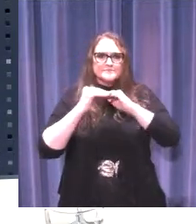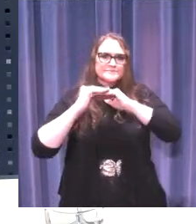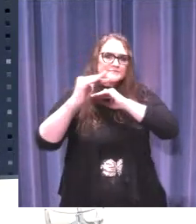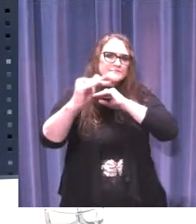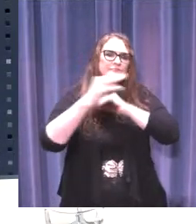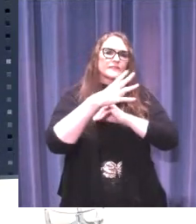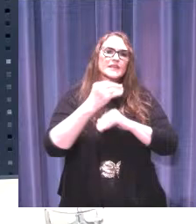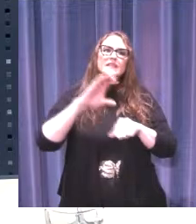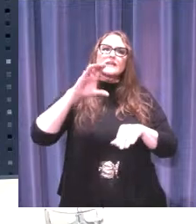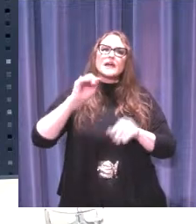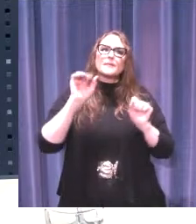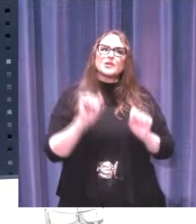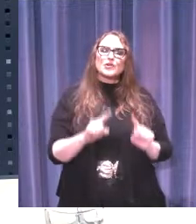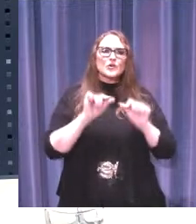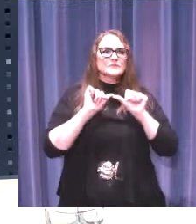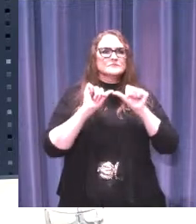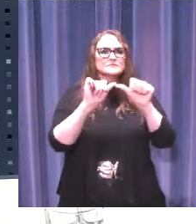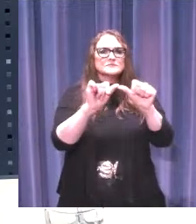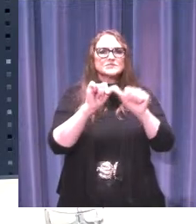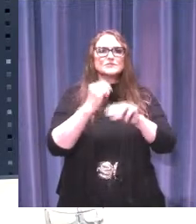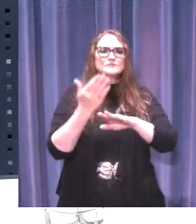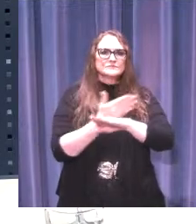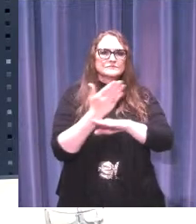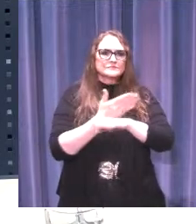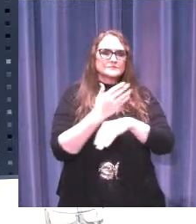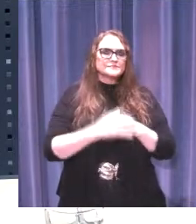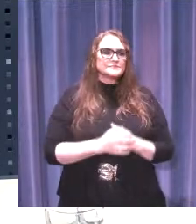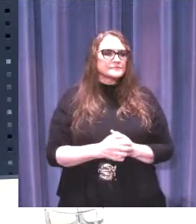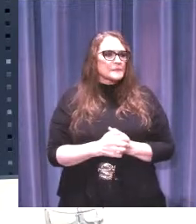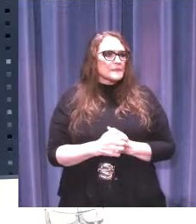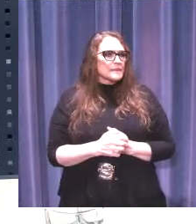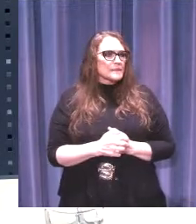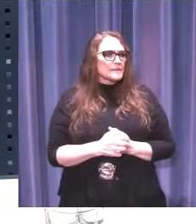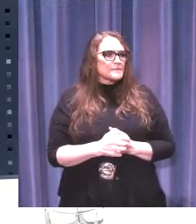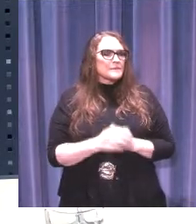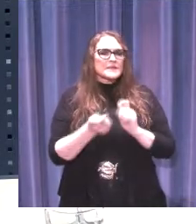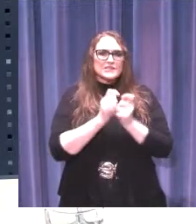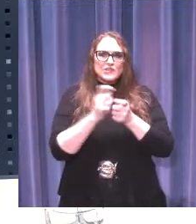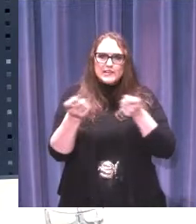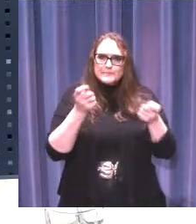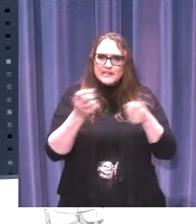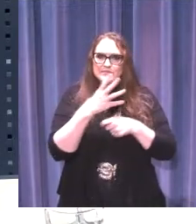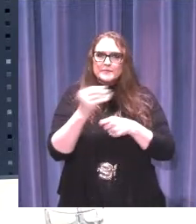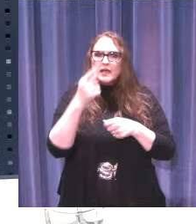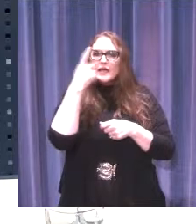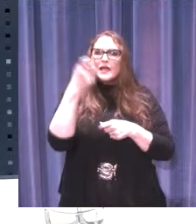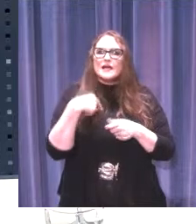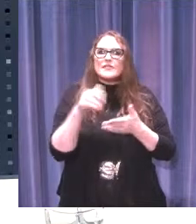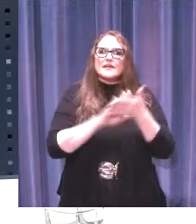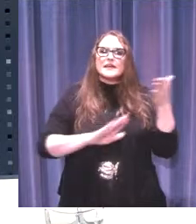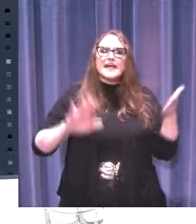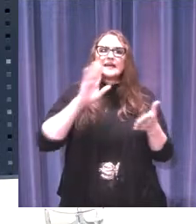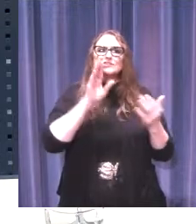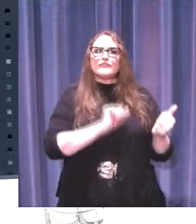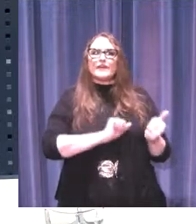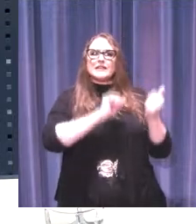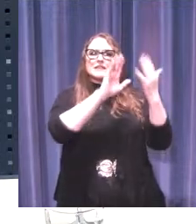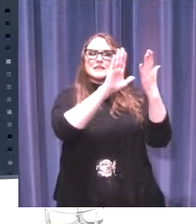the company was able to stay afloat. So change management, and given that the college is